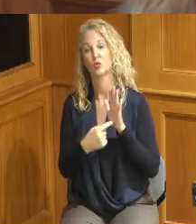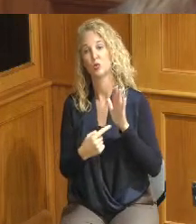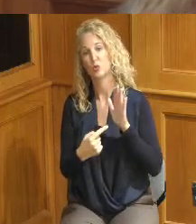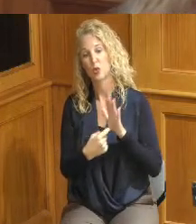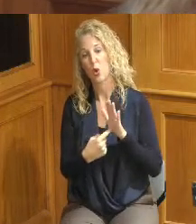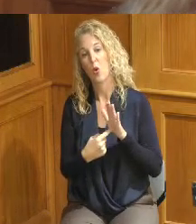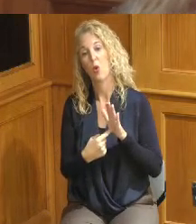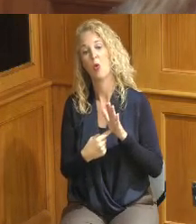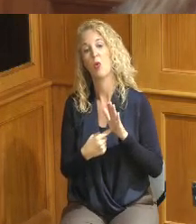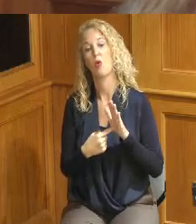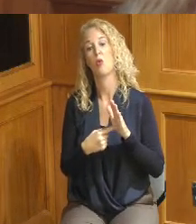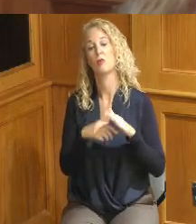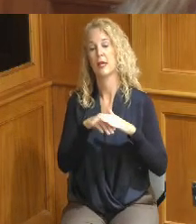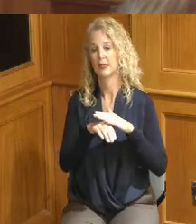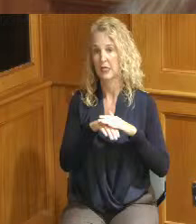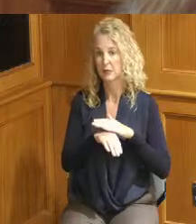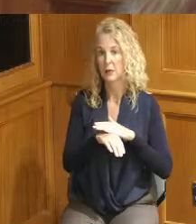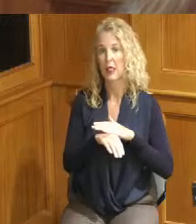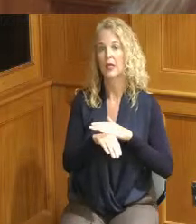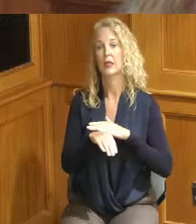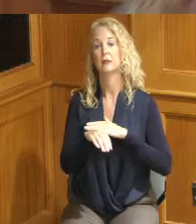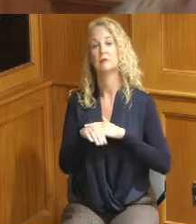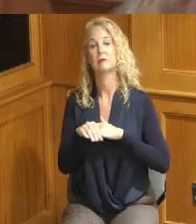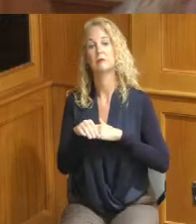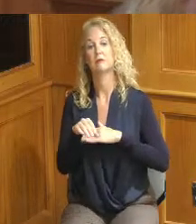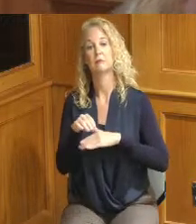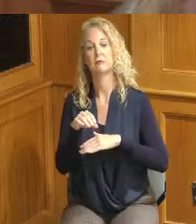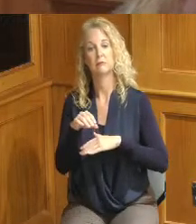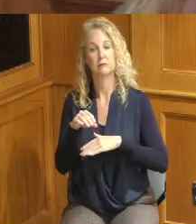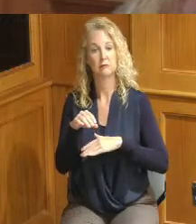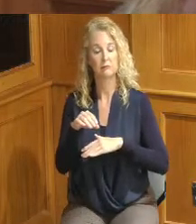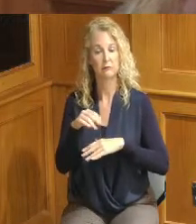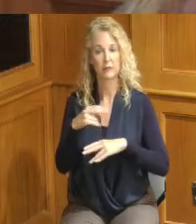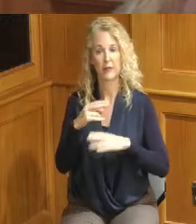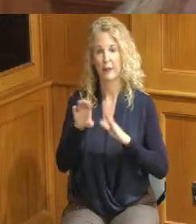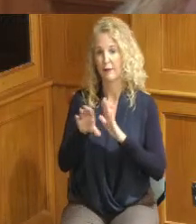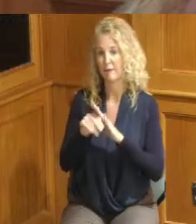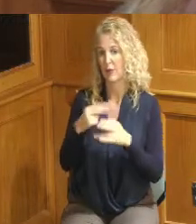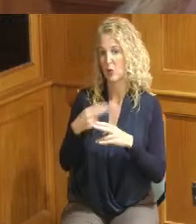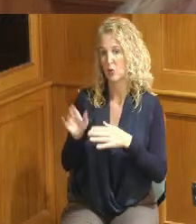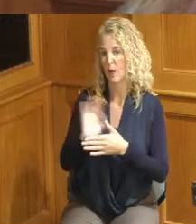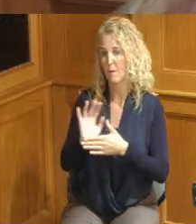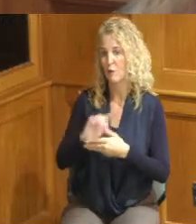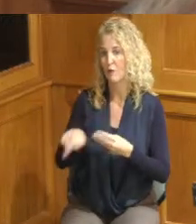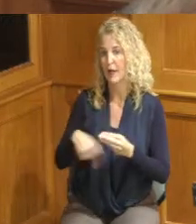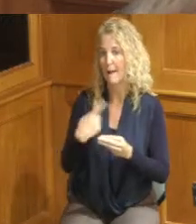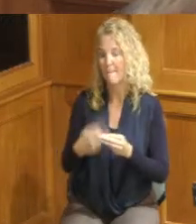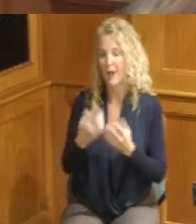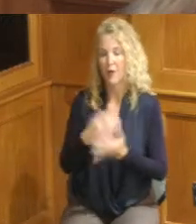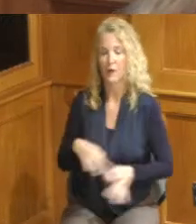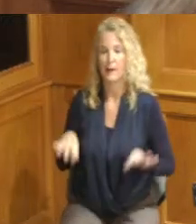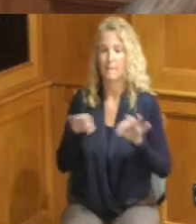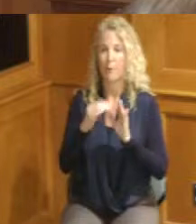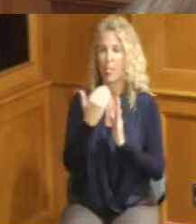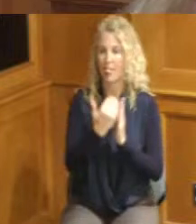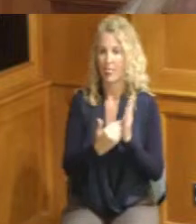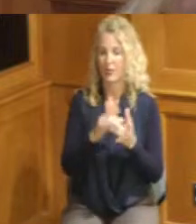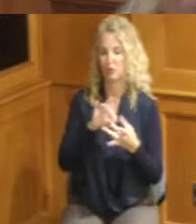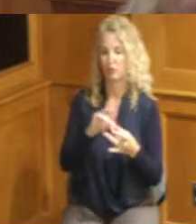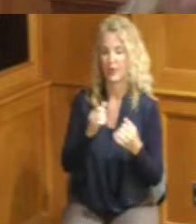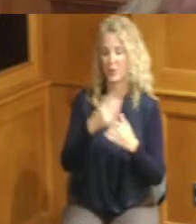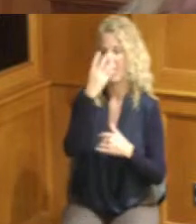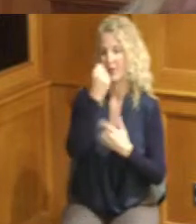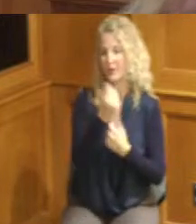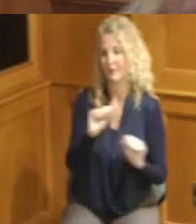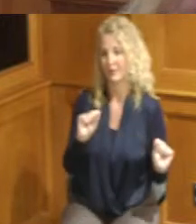relatability and accessibility animated in a video shorts on key topics in safe sleep, including